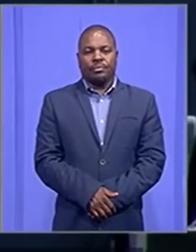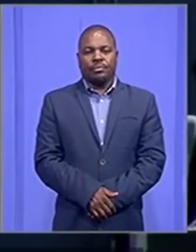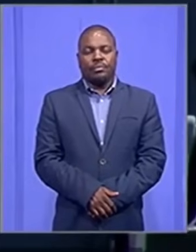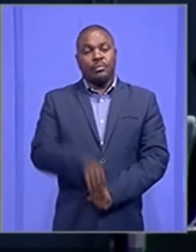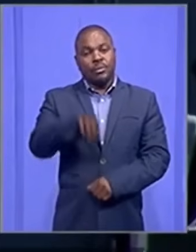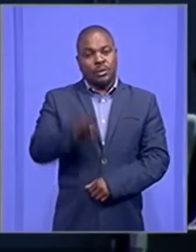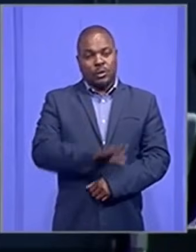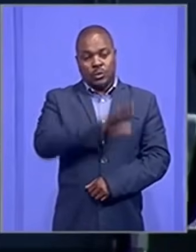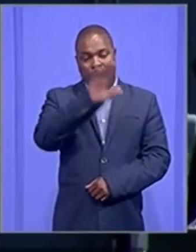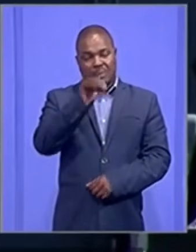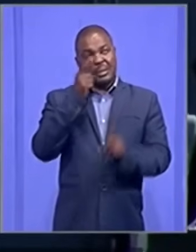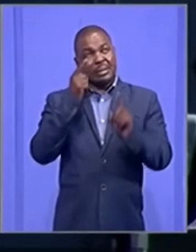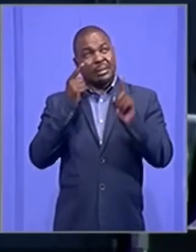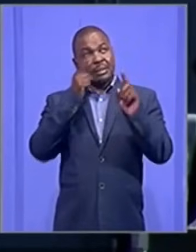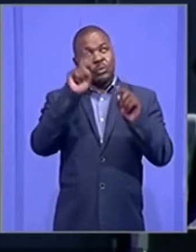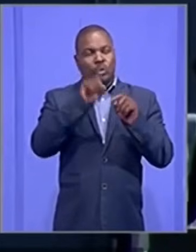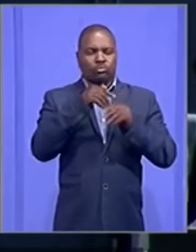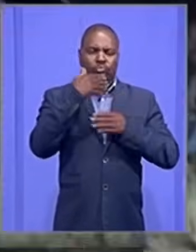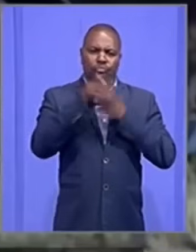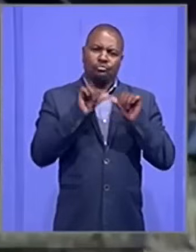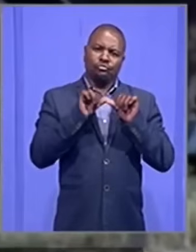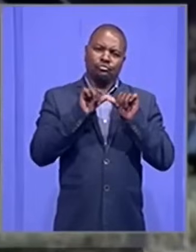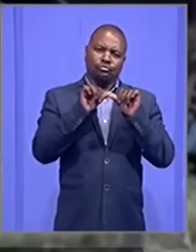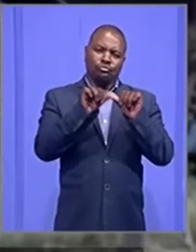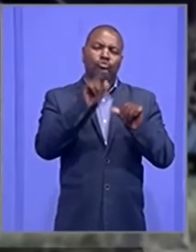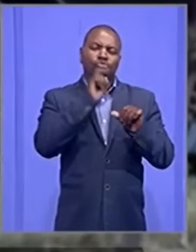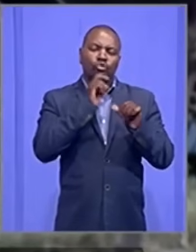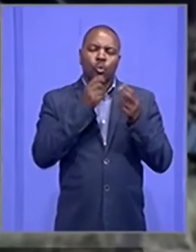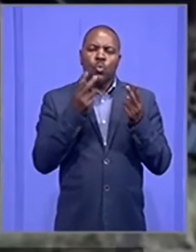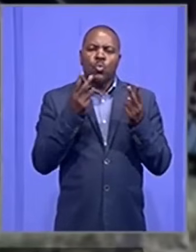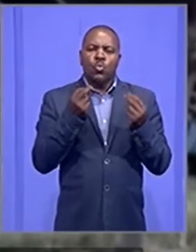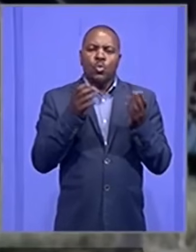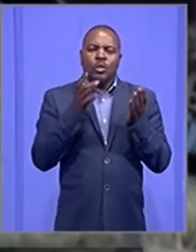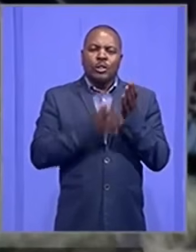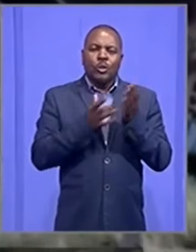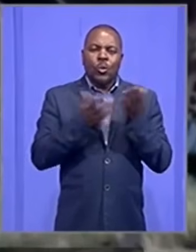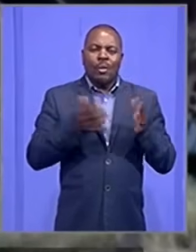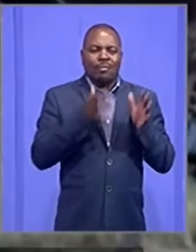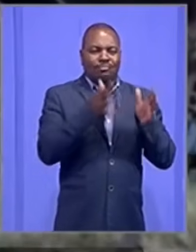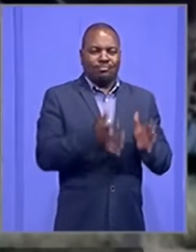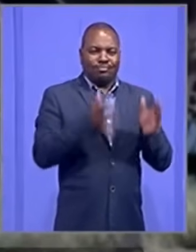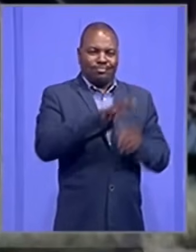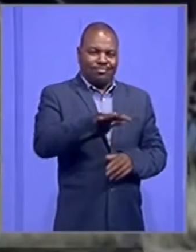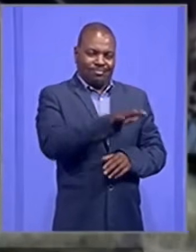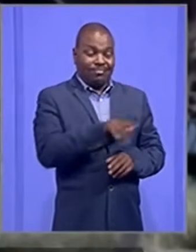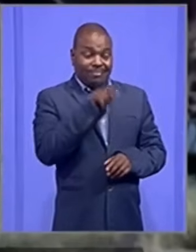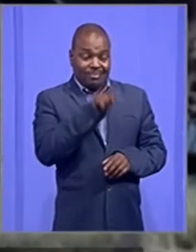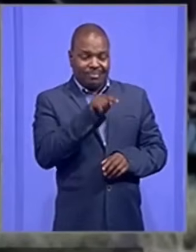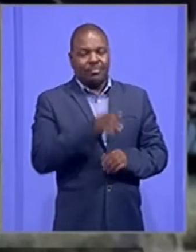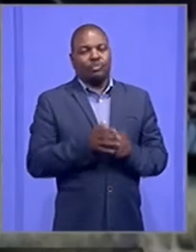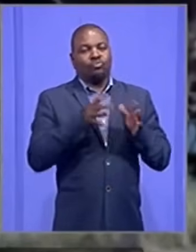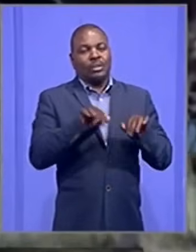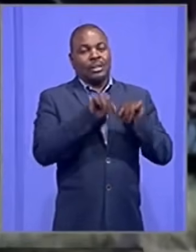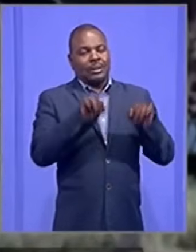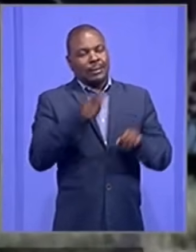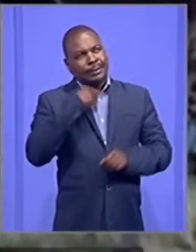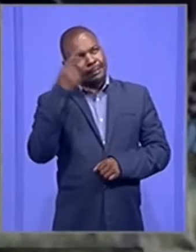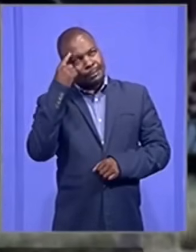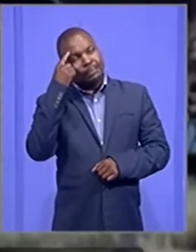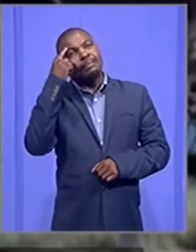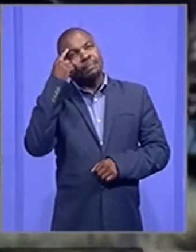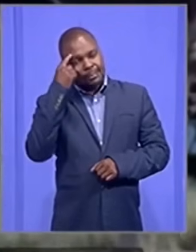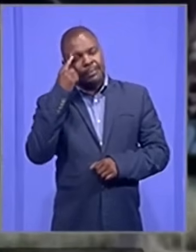Afrika Borwa e ikemiseditse ho hatela pele ka technology e ntšha industry ya diterene mo teng e reng e na le tšhebelo pele ya